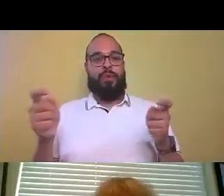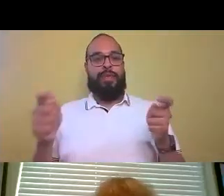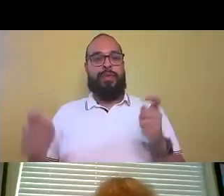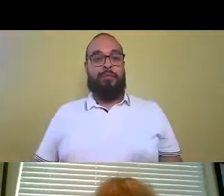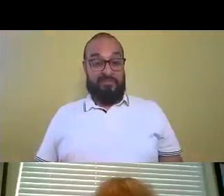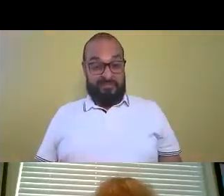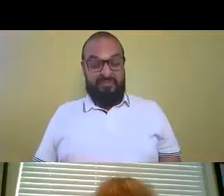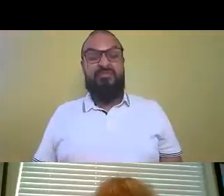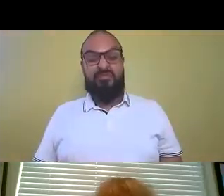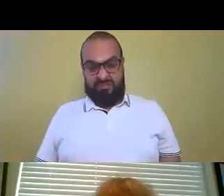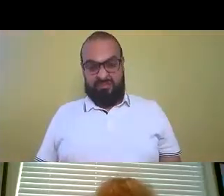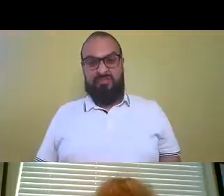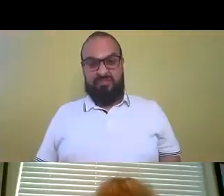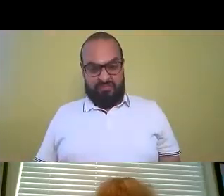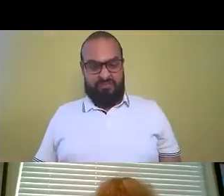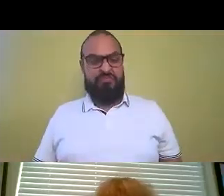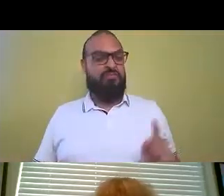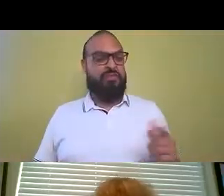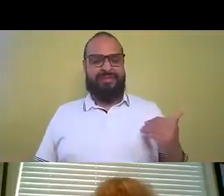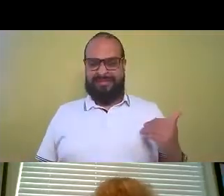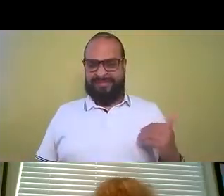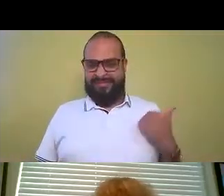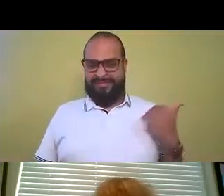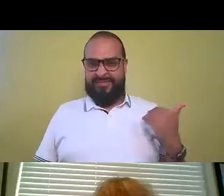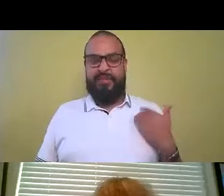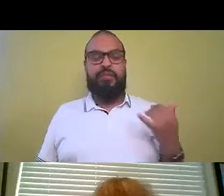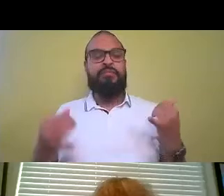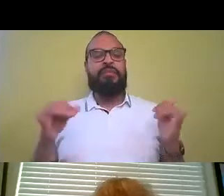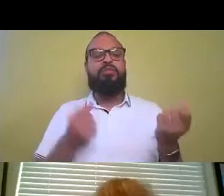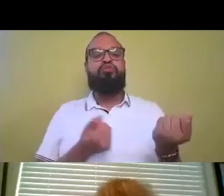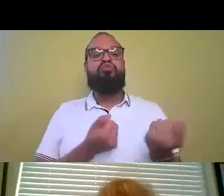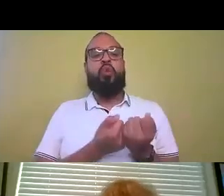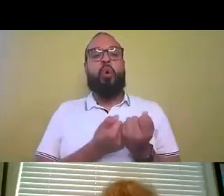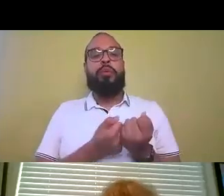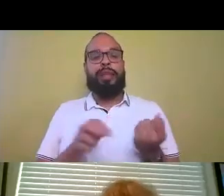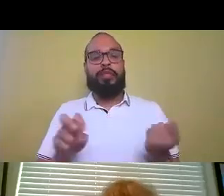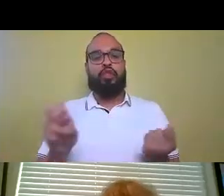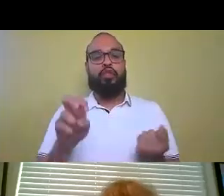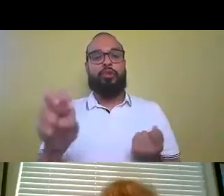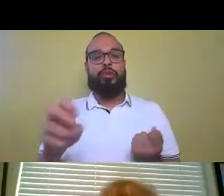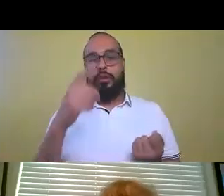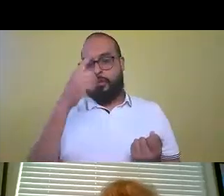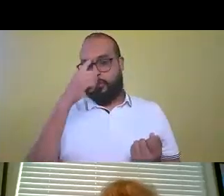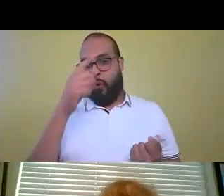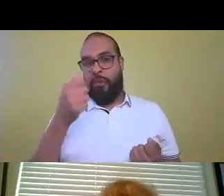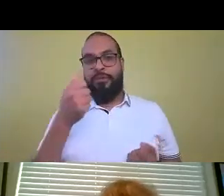very young age, we're supporting that journey into self-regulation.